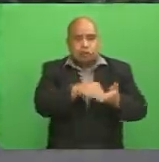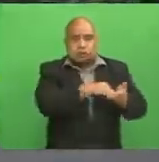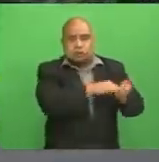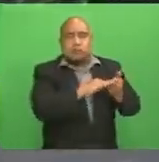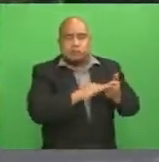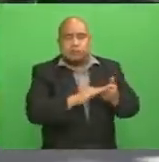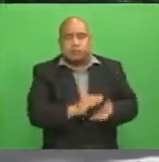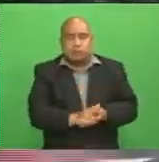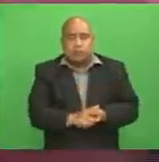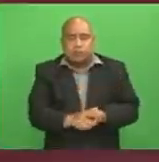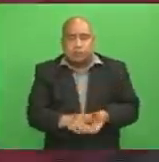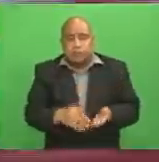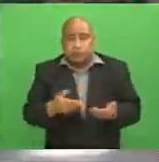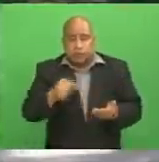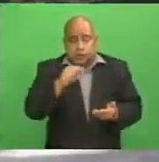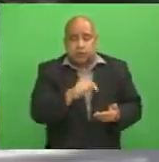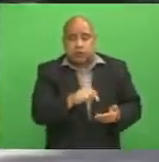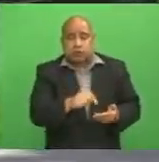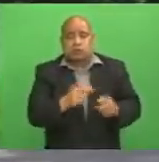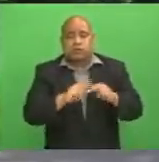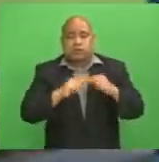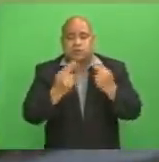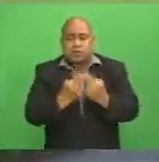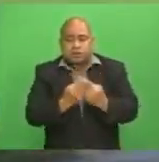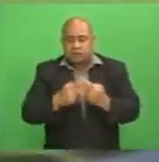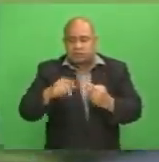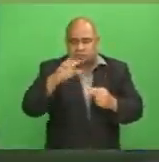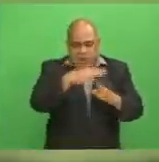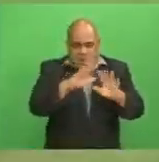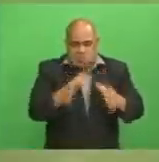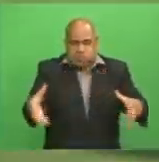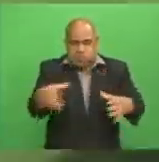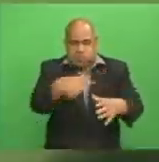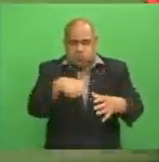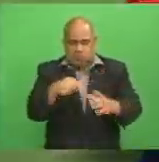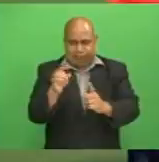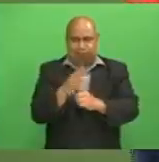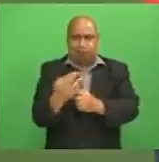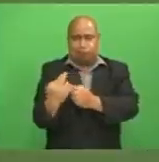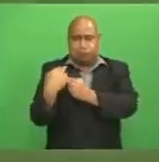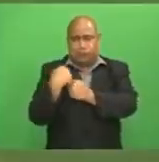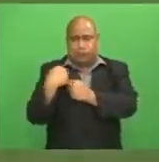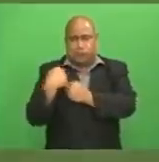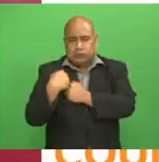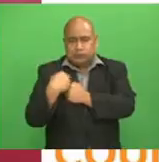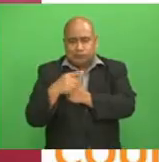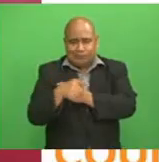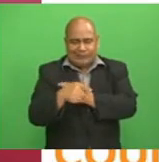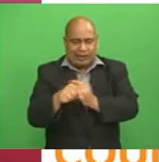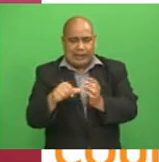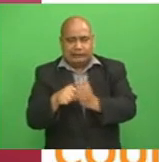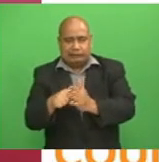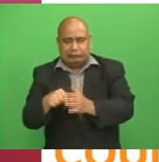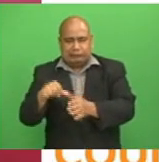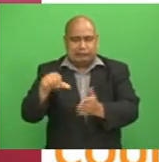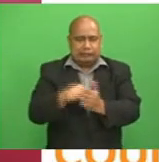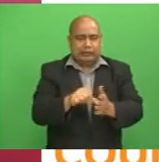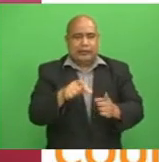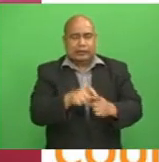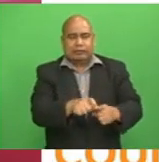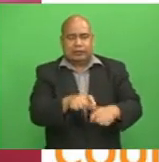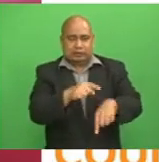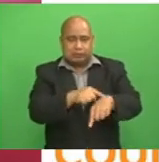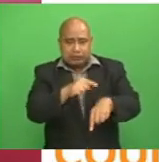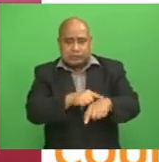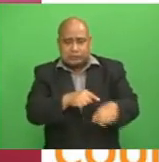Singh says family members play a critical role for individuals going through a difficult time. For the families to